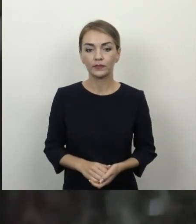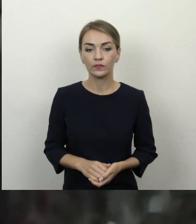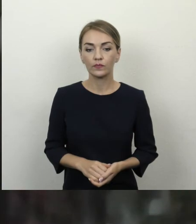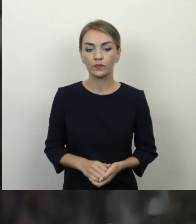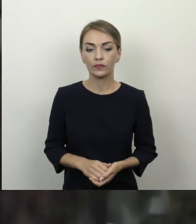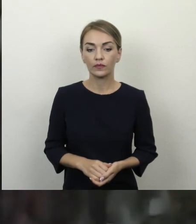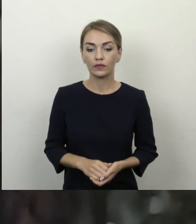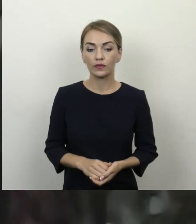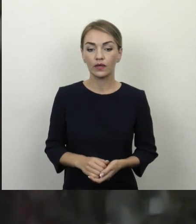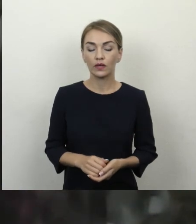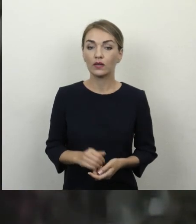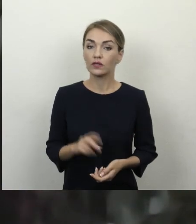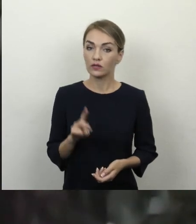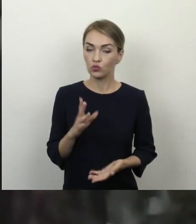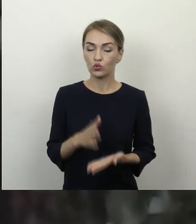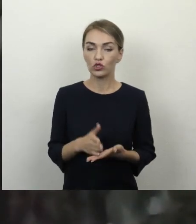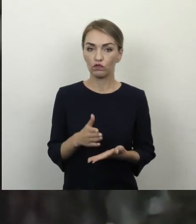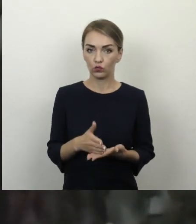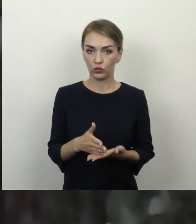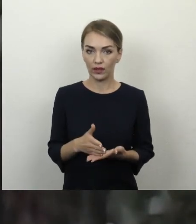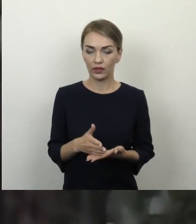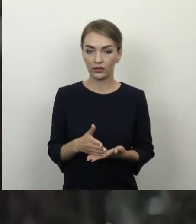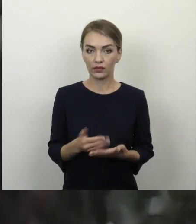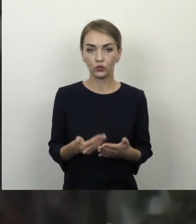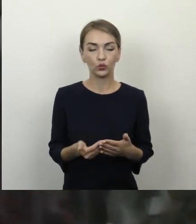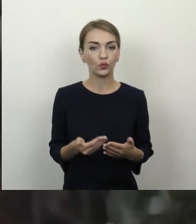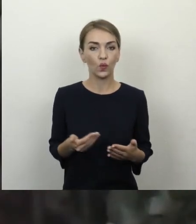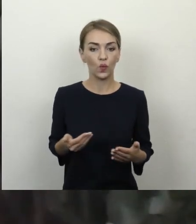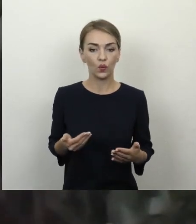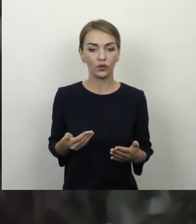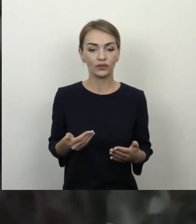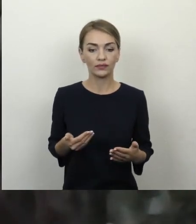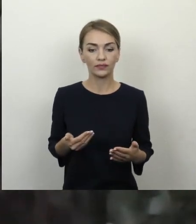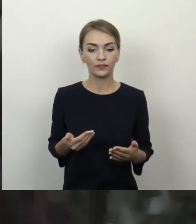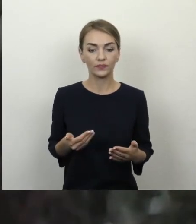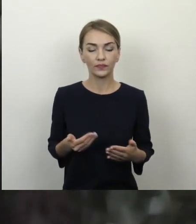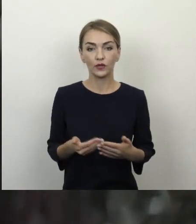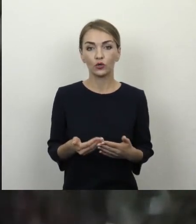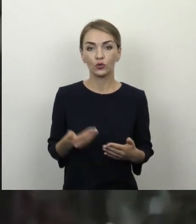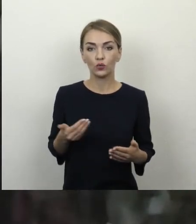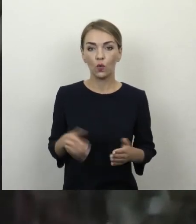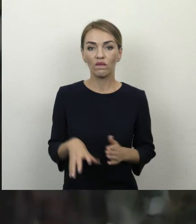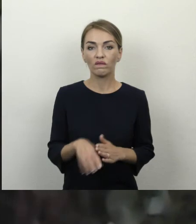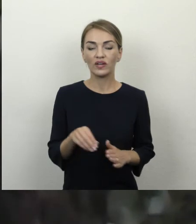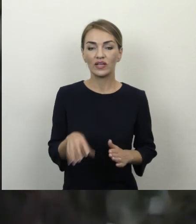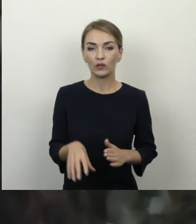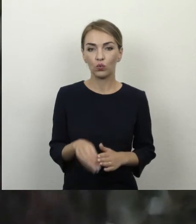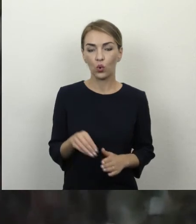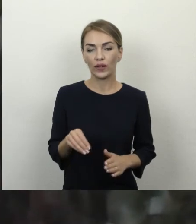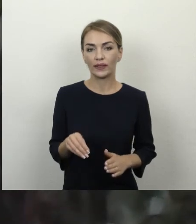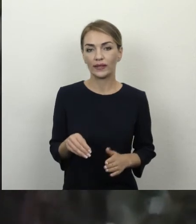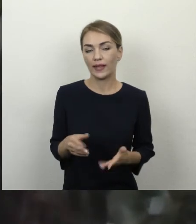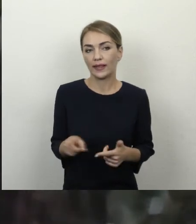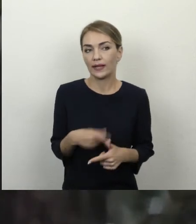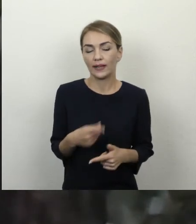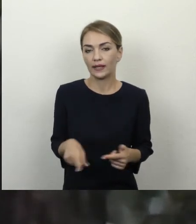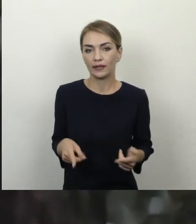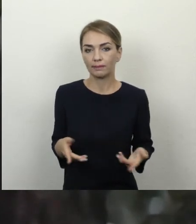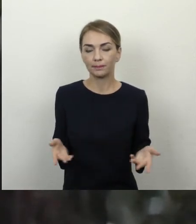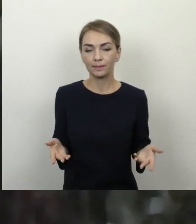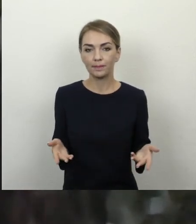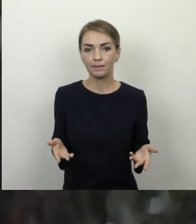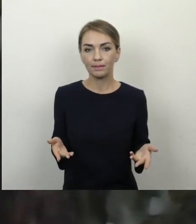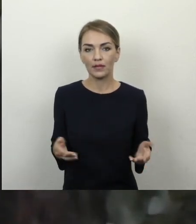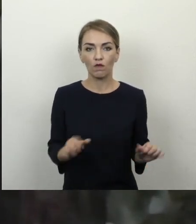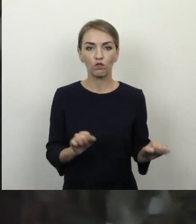appeal the results of the elections. But as I said, we